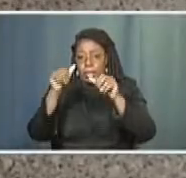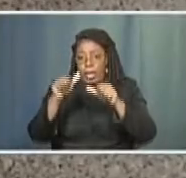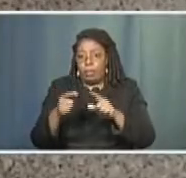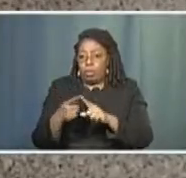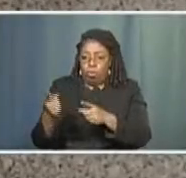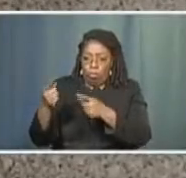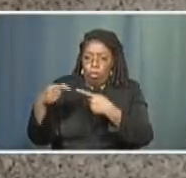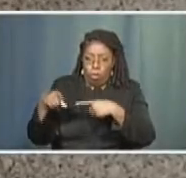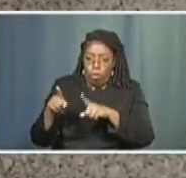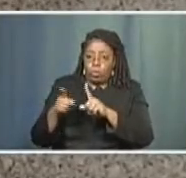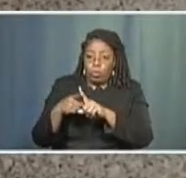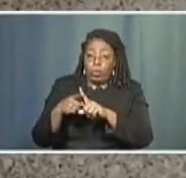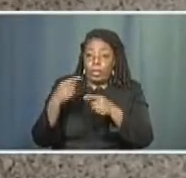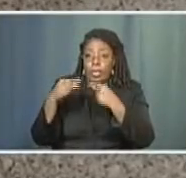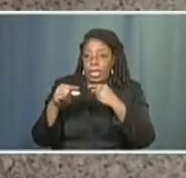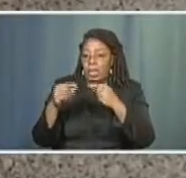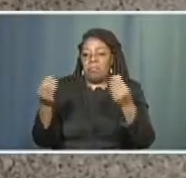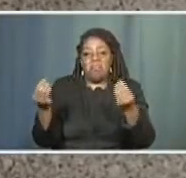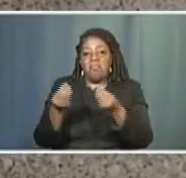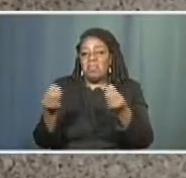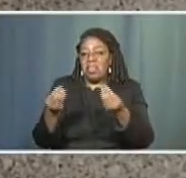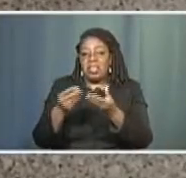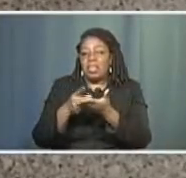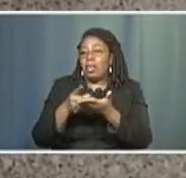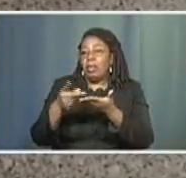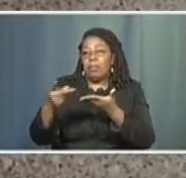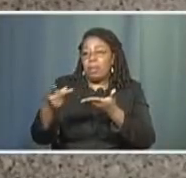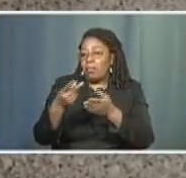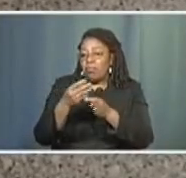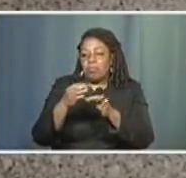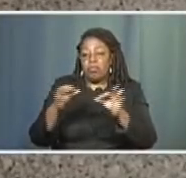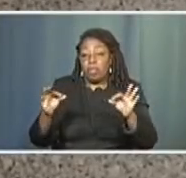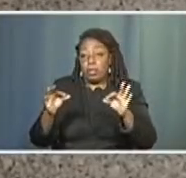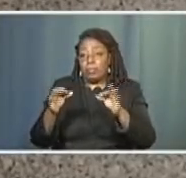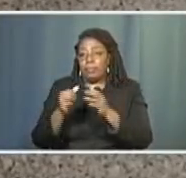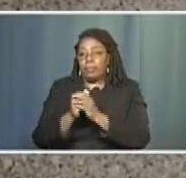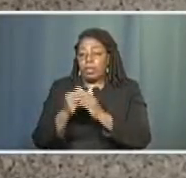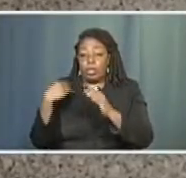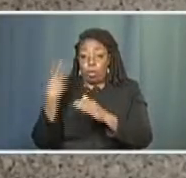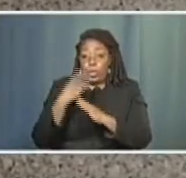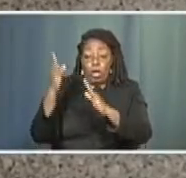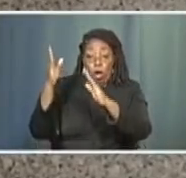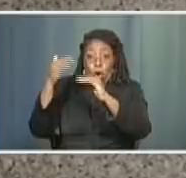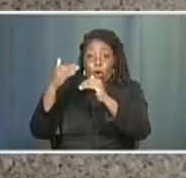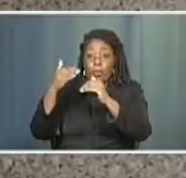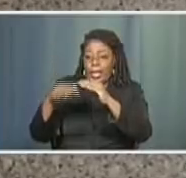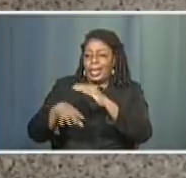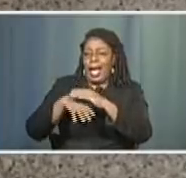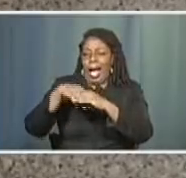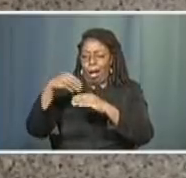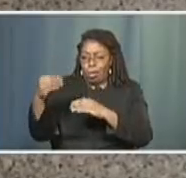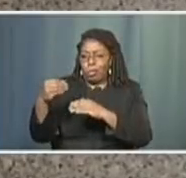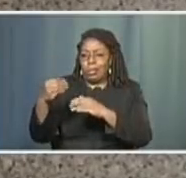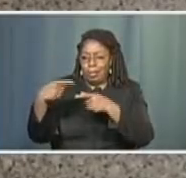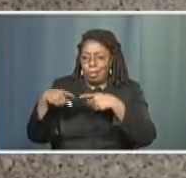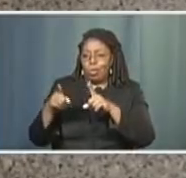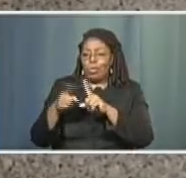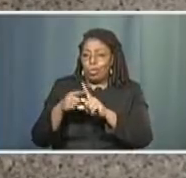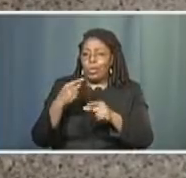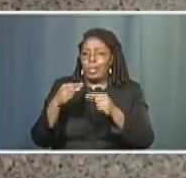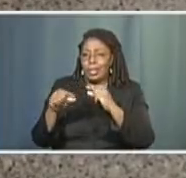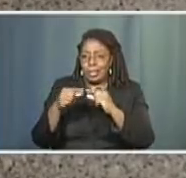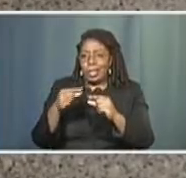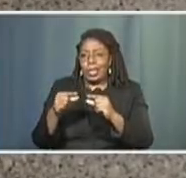to come to the game at no charge. So we're hoping that they'll get out and come to the game,